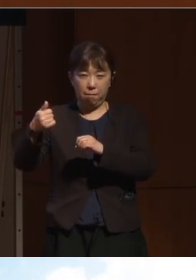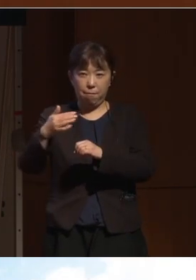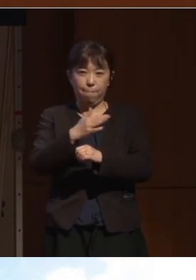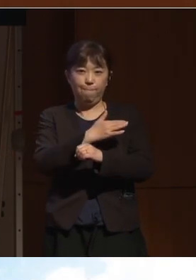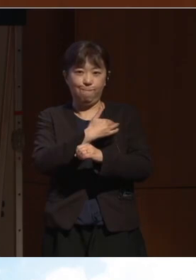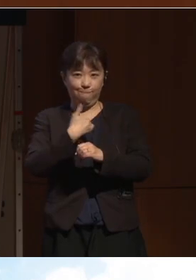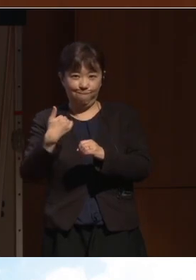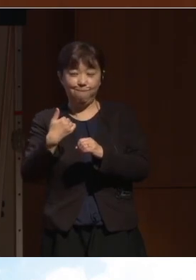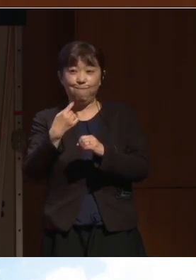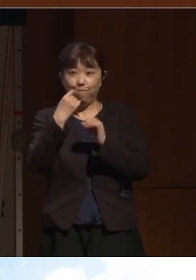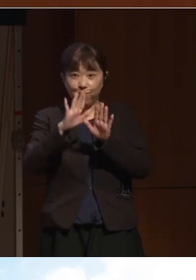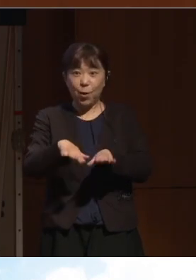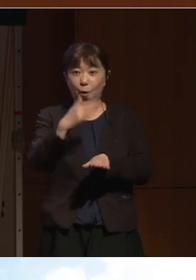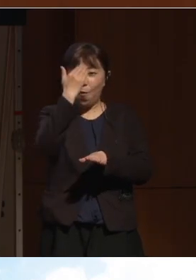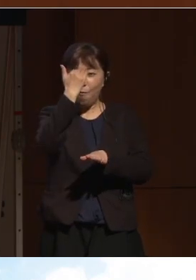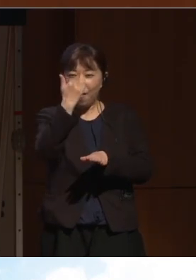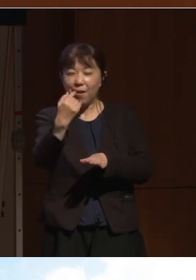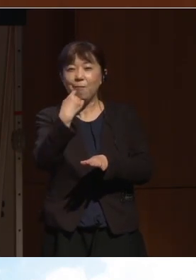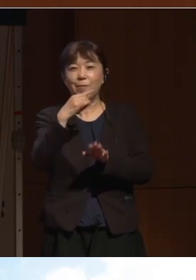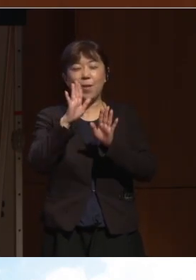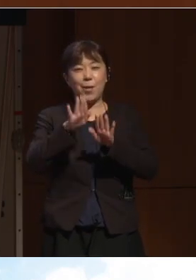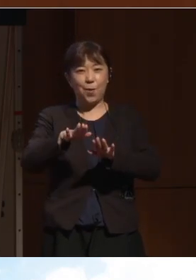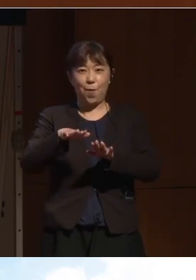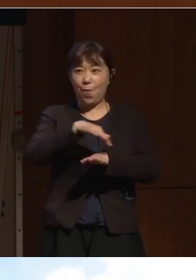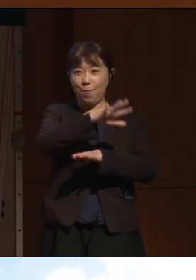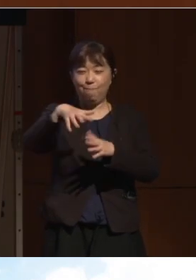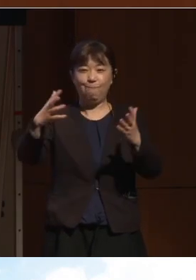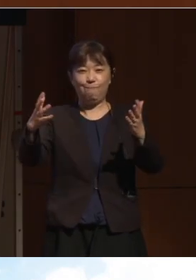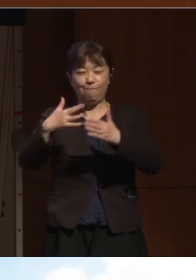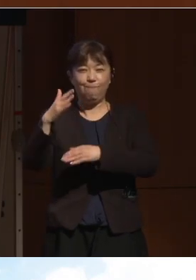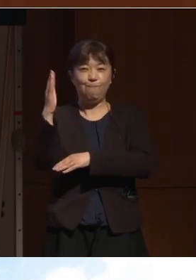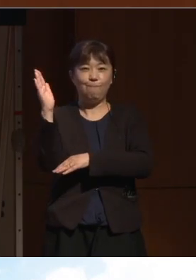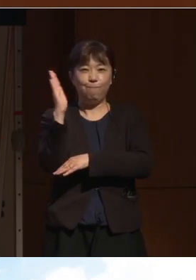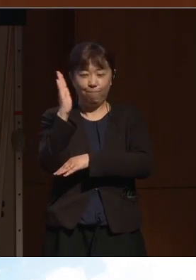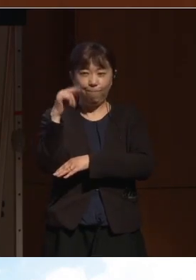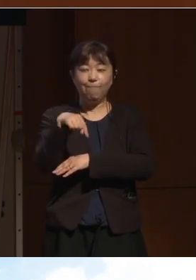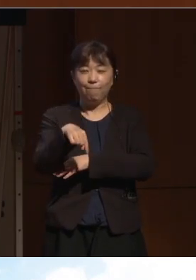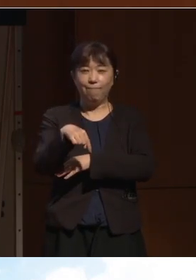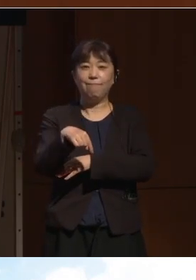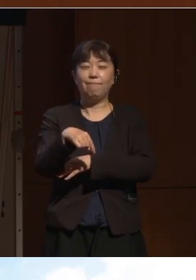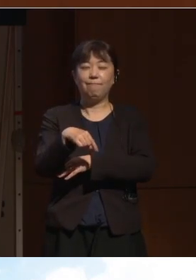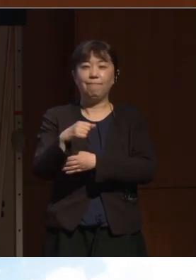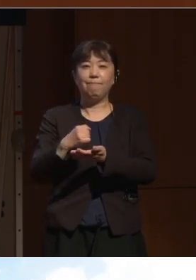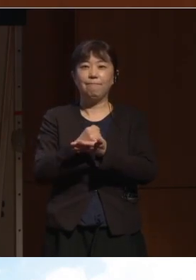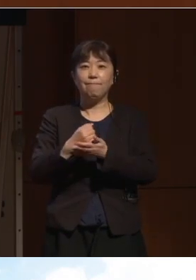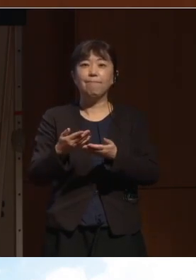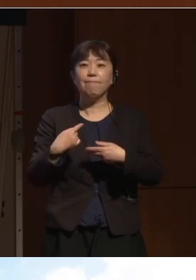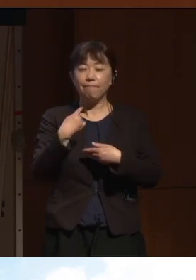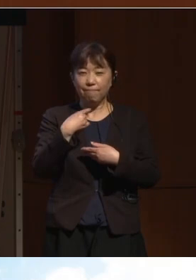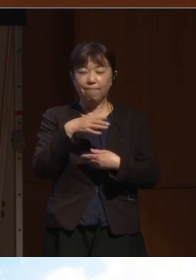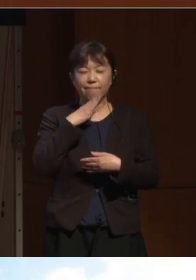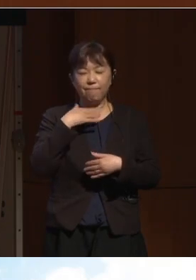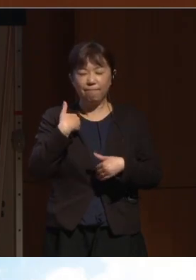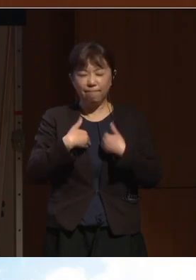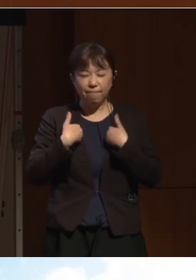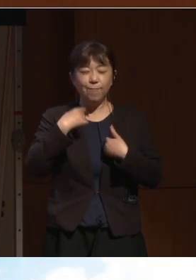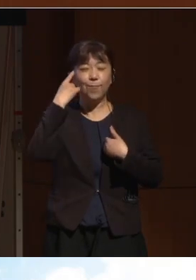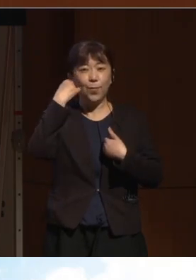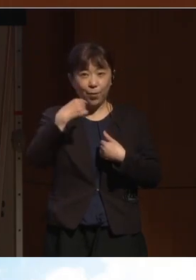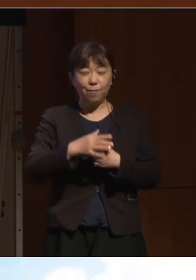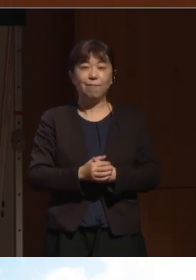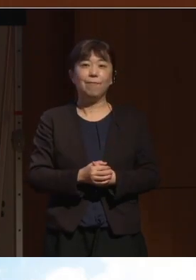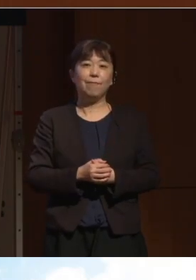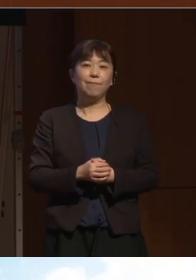our resources, our expertise, our infrastructure, and our shared vision, this partnership between our two countries will